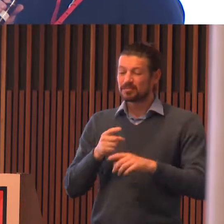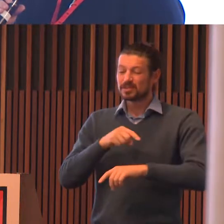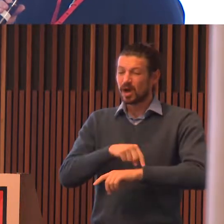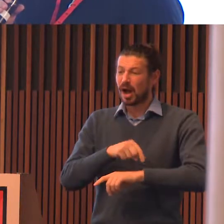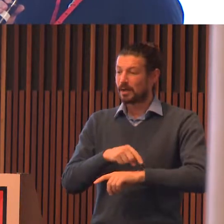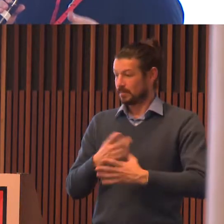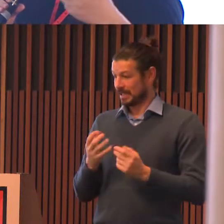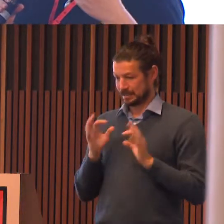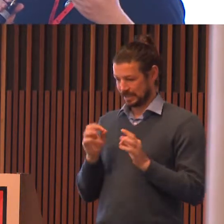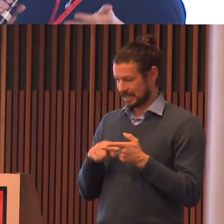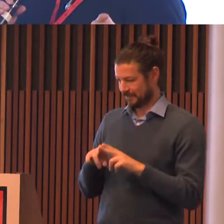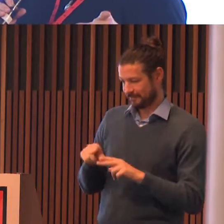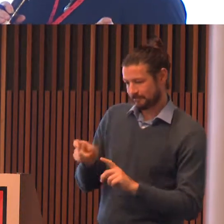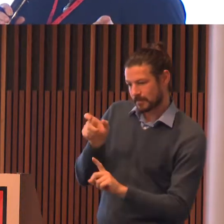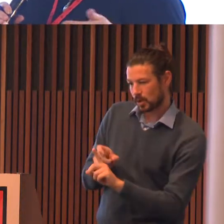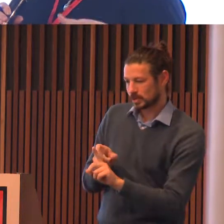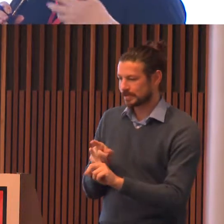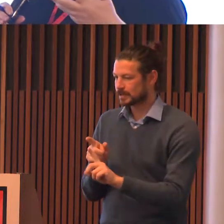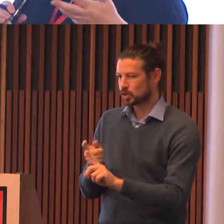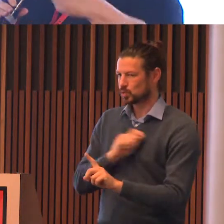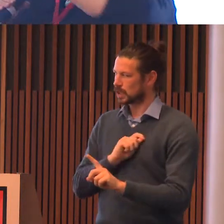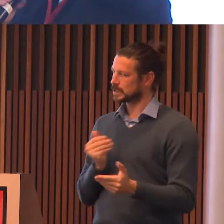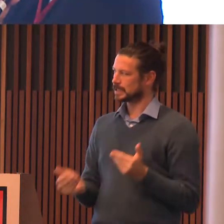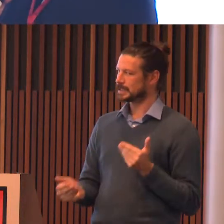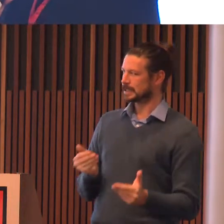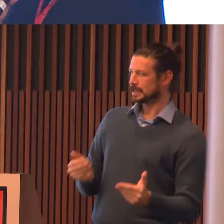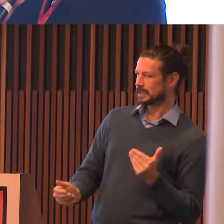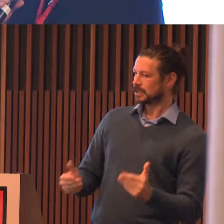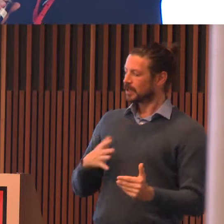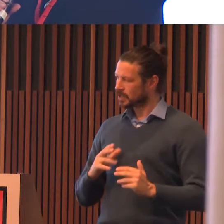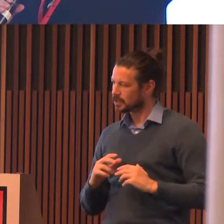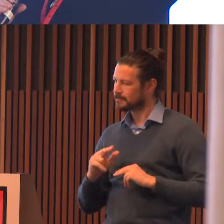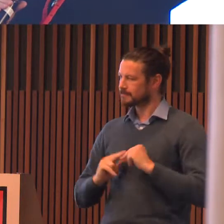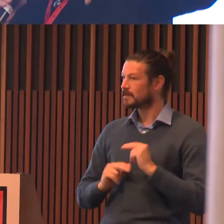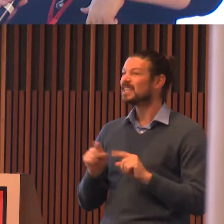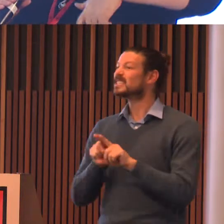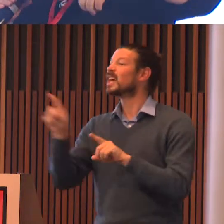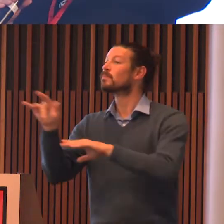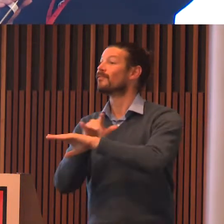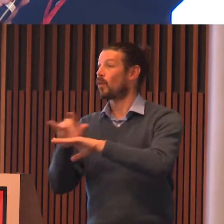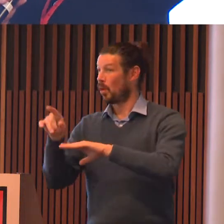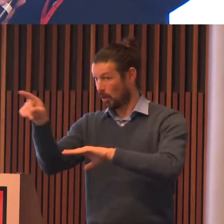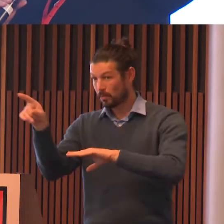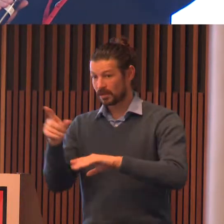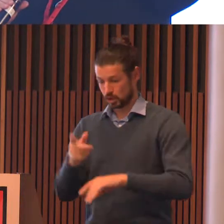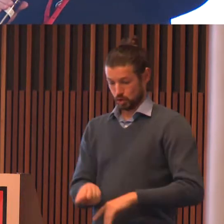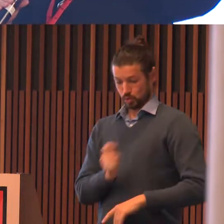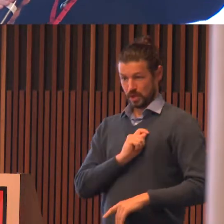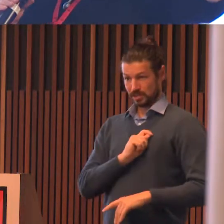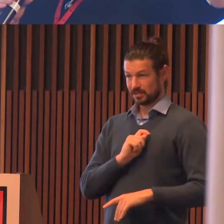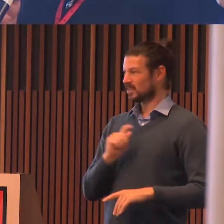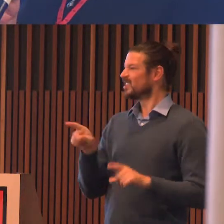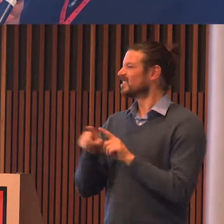with a person that hasn't got a lot of trust, you need to build the trust. We saw the play just before with someone